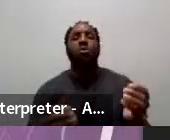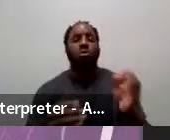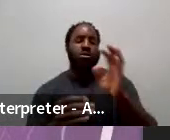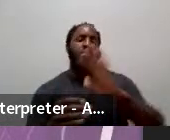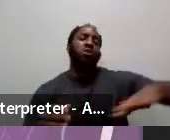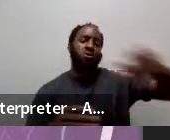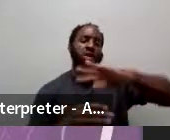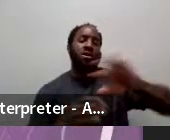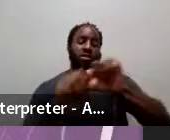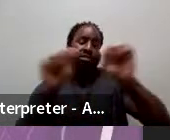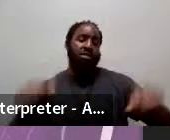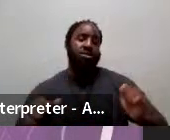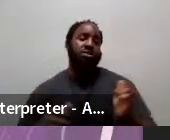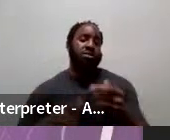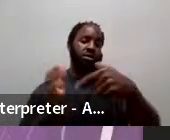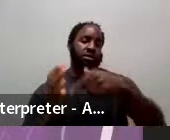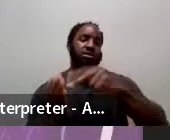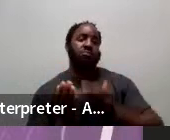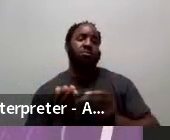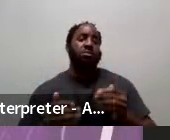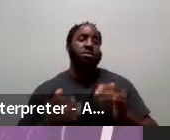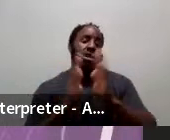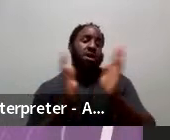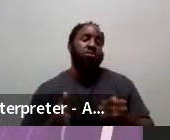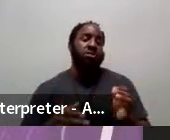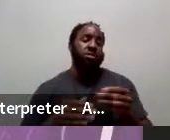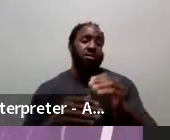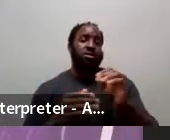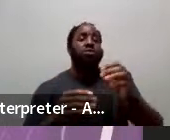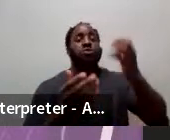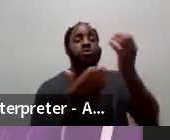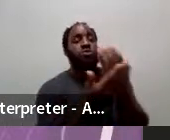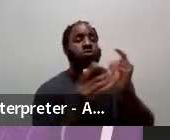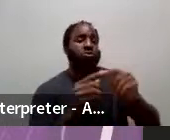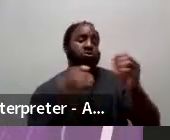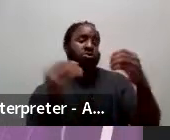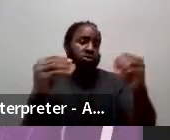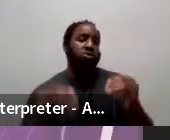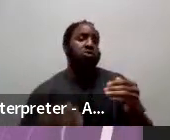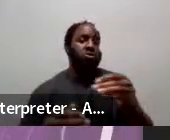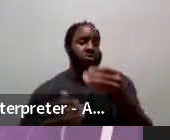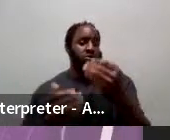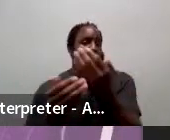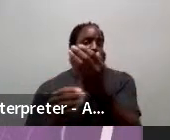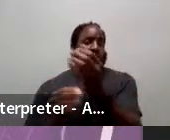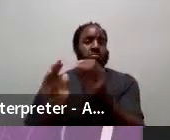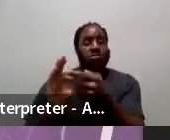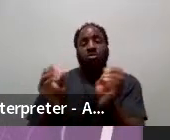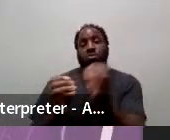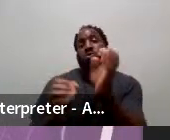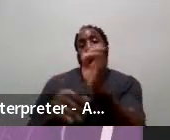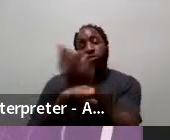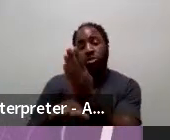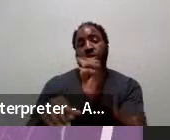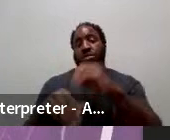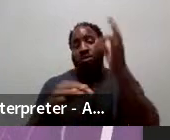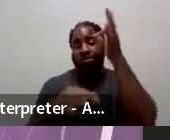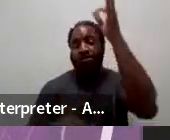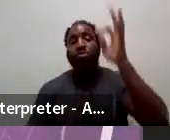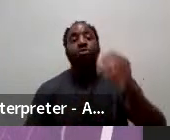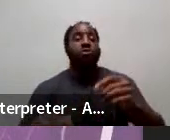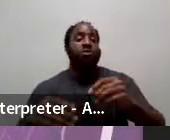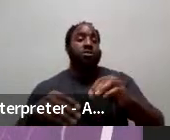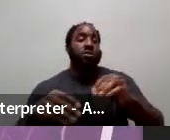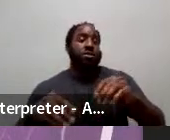stations. This means housing adjacent to retail, jobs for the future, such as in the life